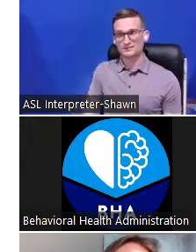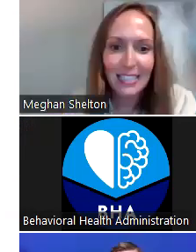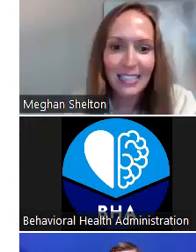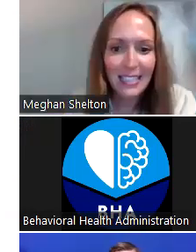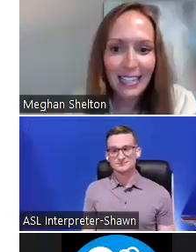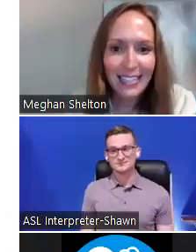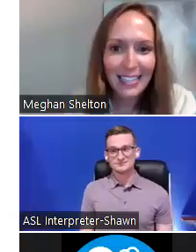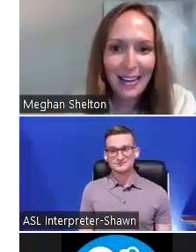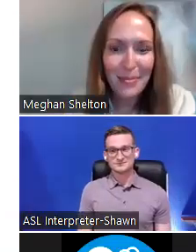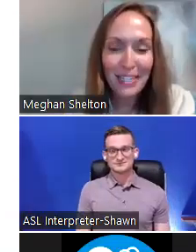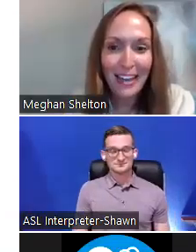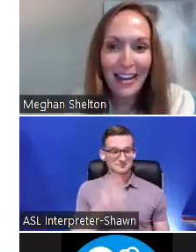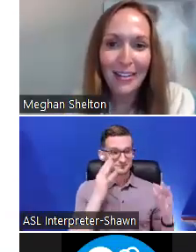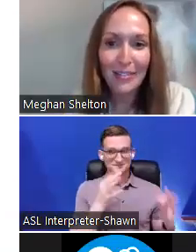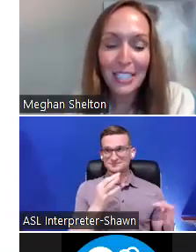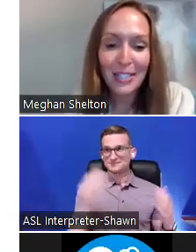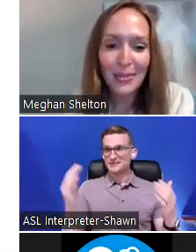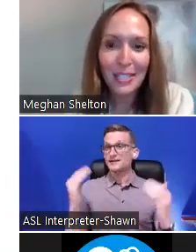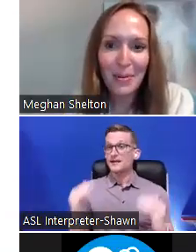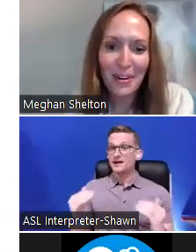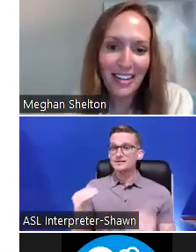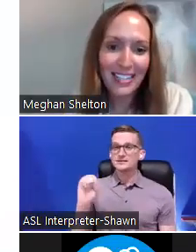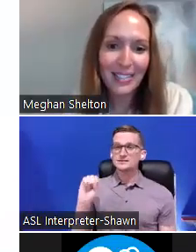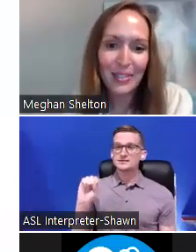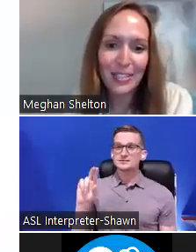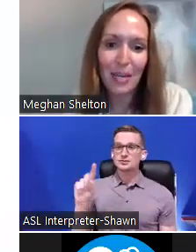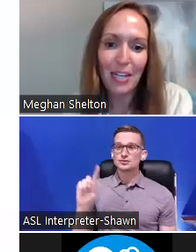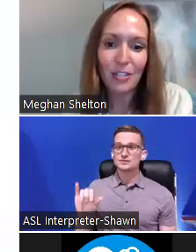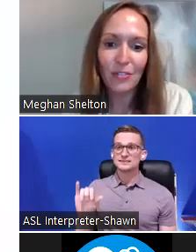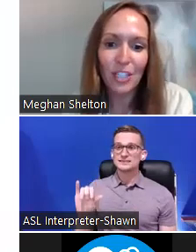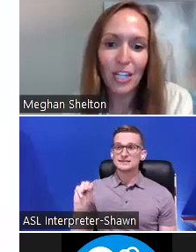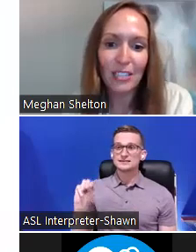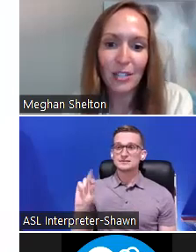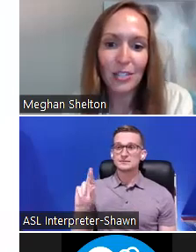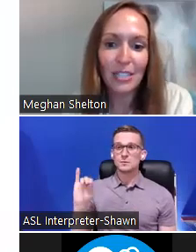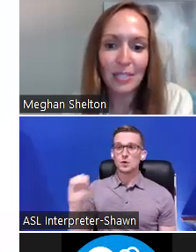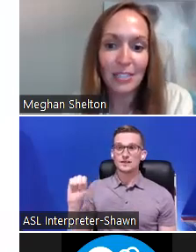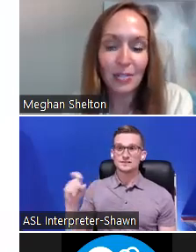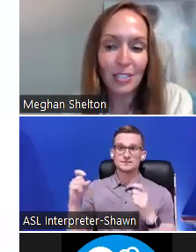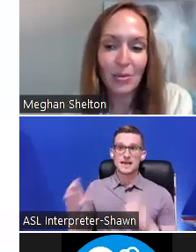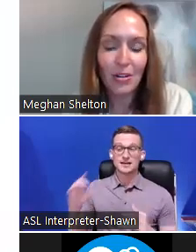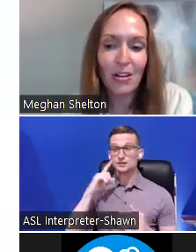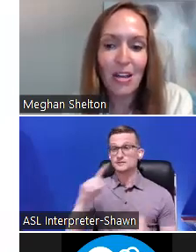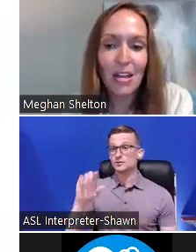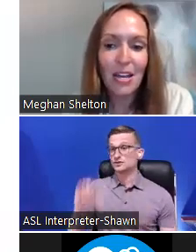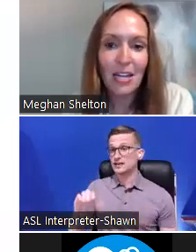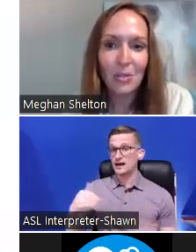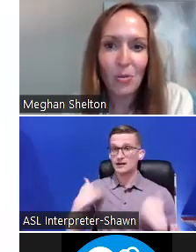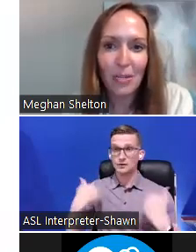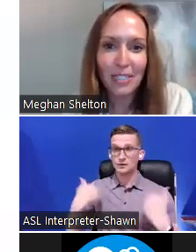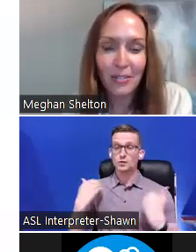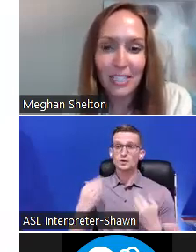thing. Next up, we have Susie Morris, who is the manager for Child and Youth Substance Use Disorder